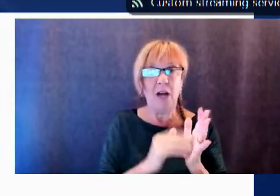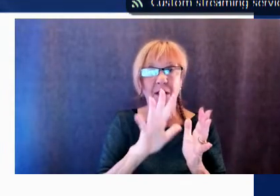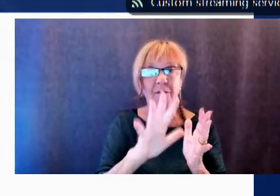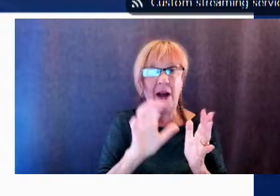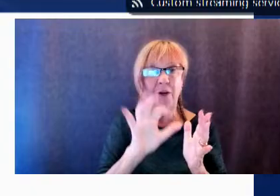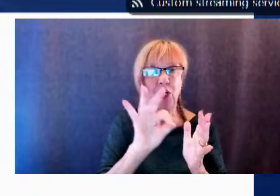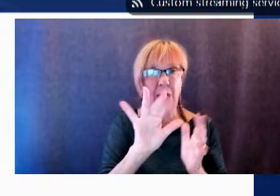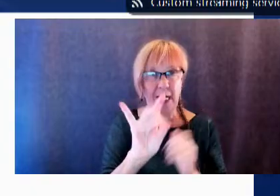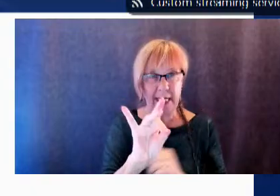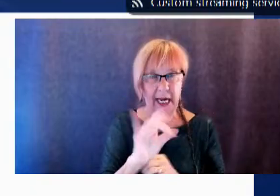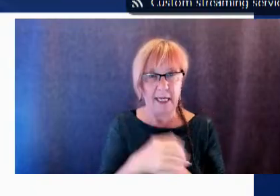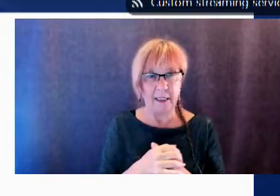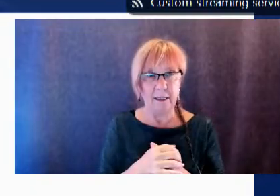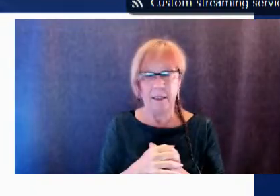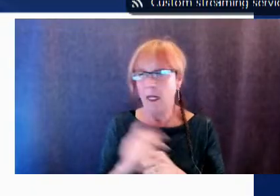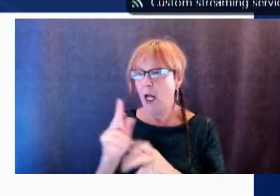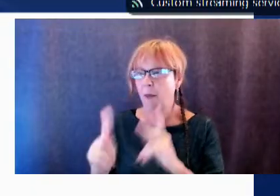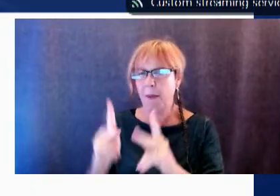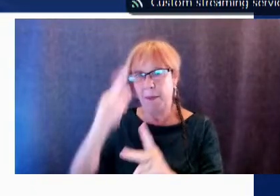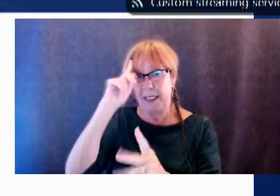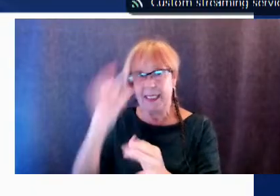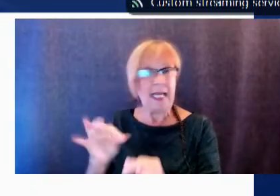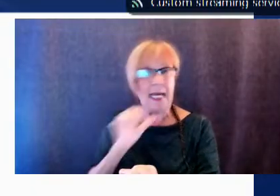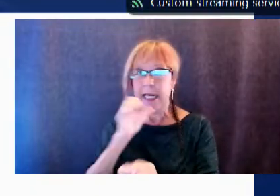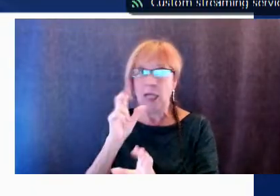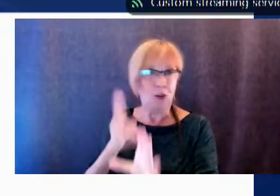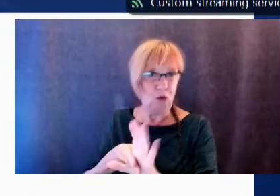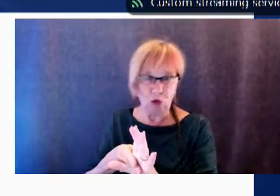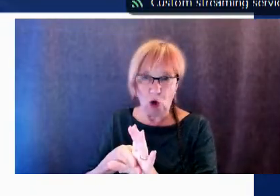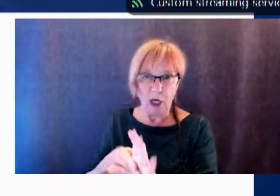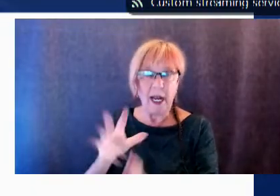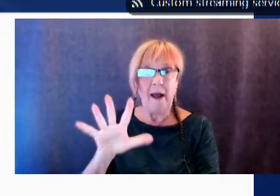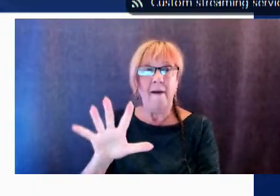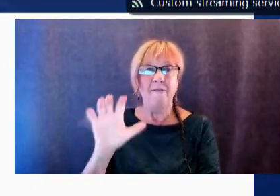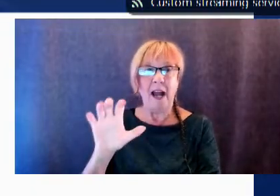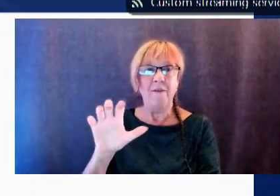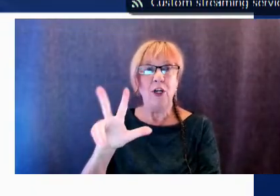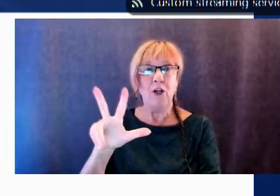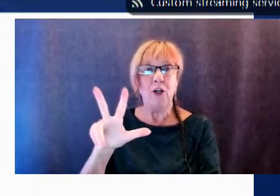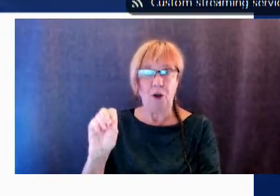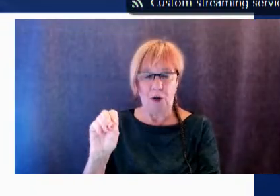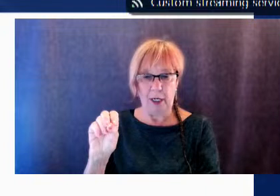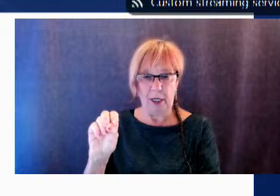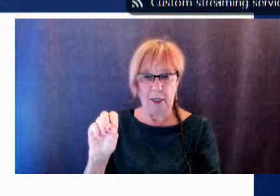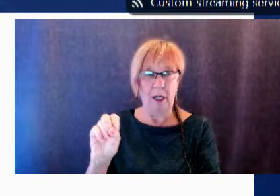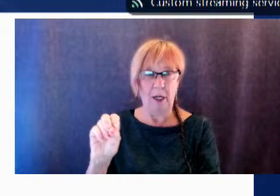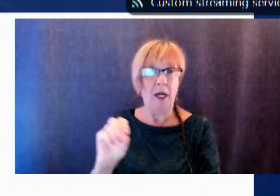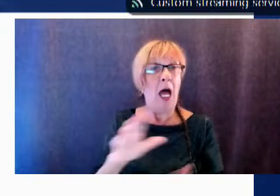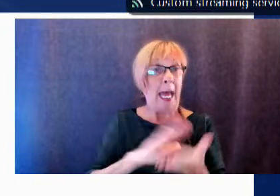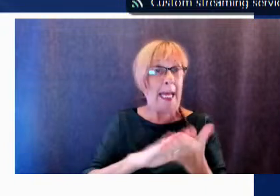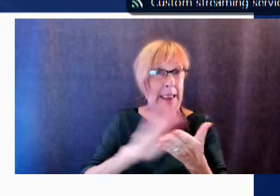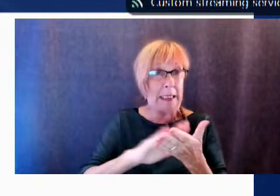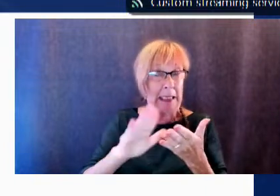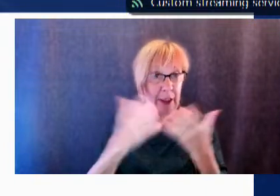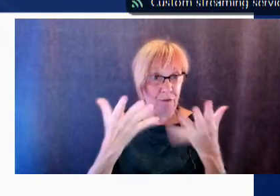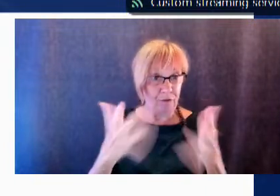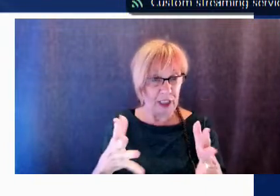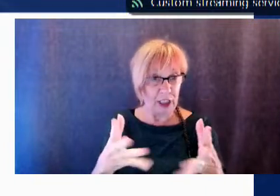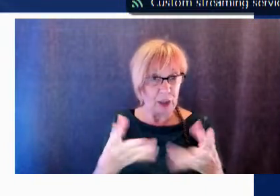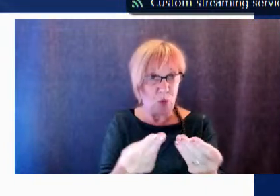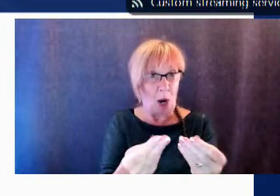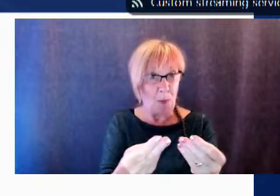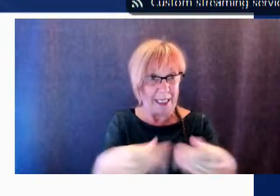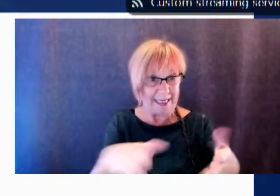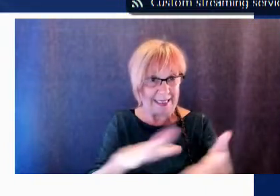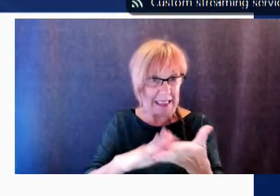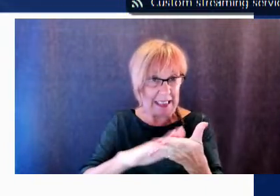5,598, and those that have opted out is 530 personnel. In terms of cleared properties,